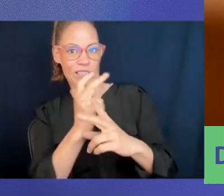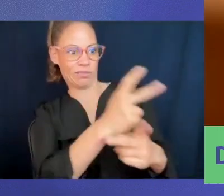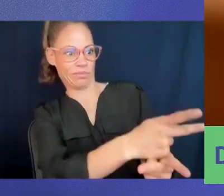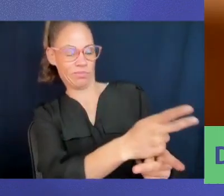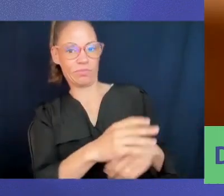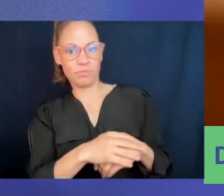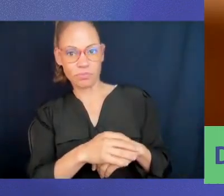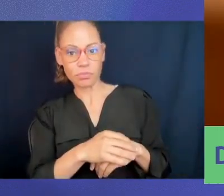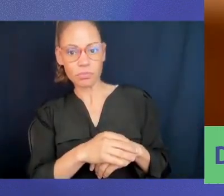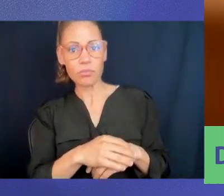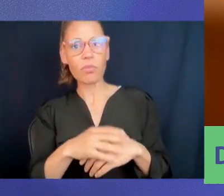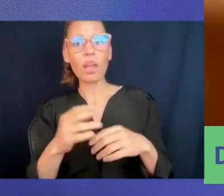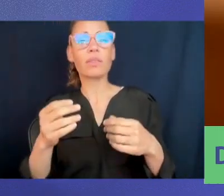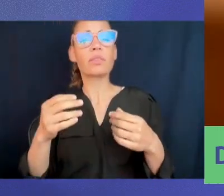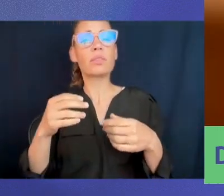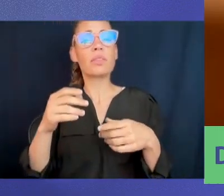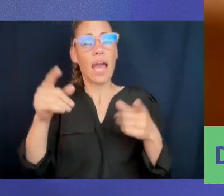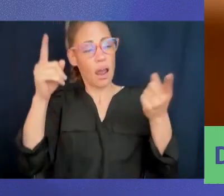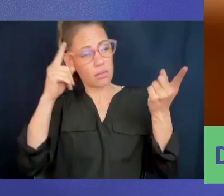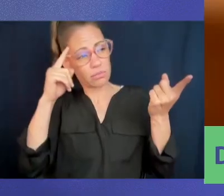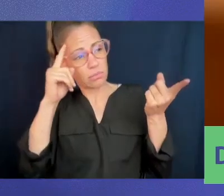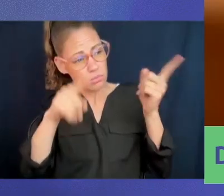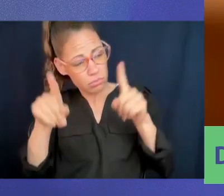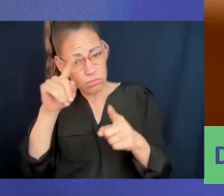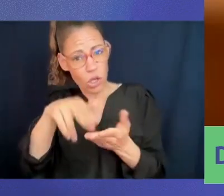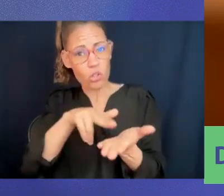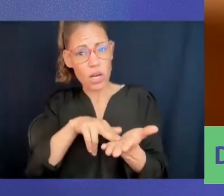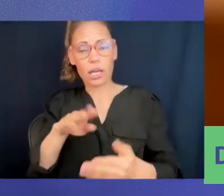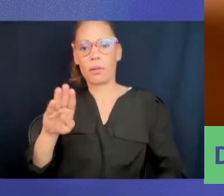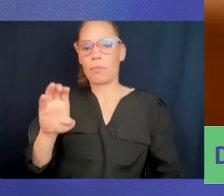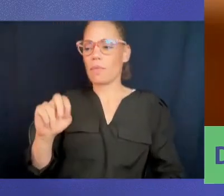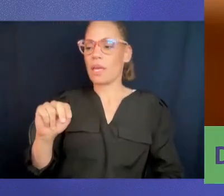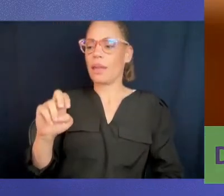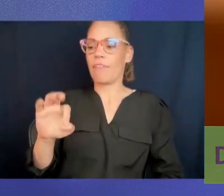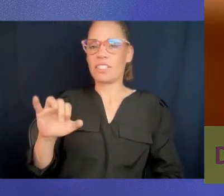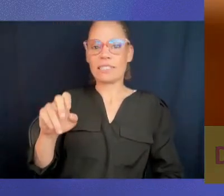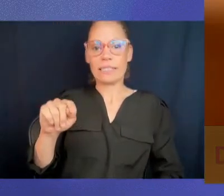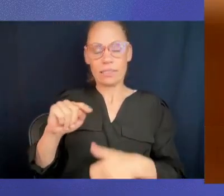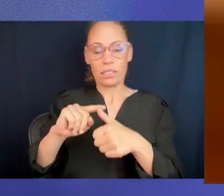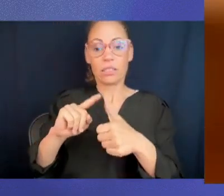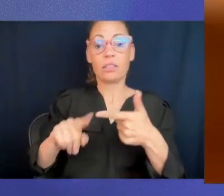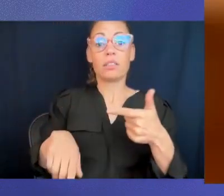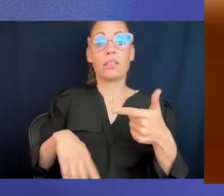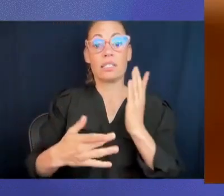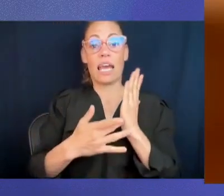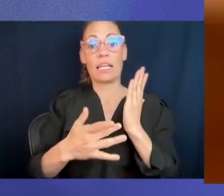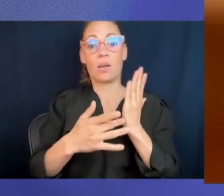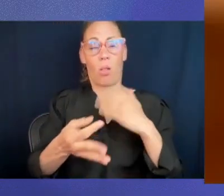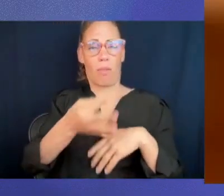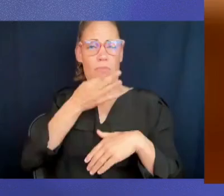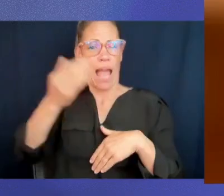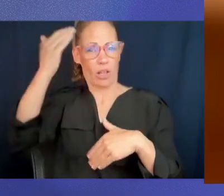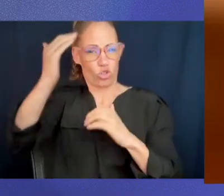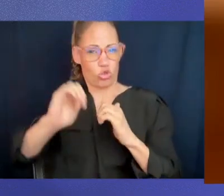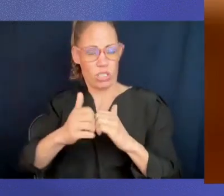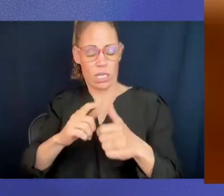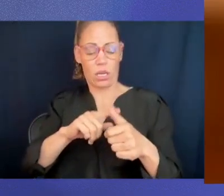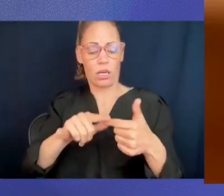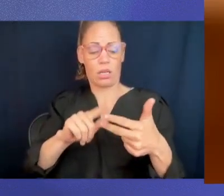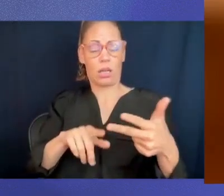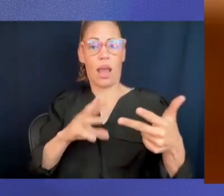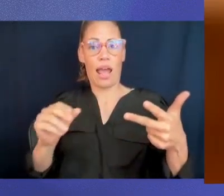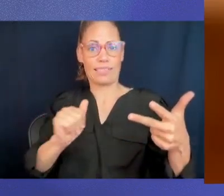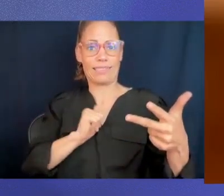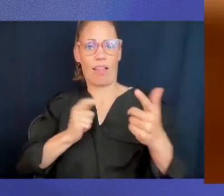three components: beneficence, technical mastery, and self-regulation. Let